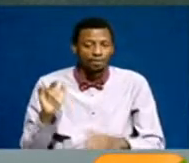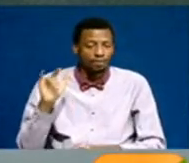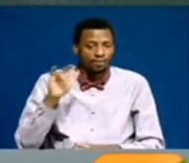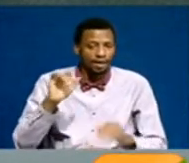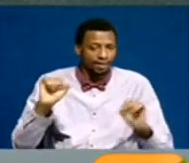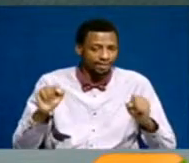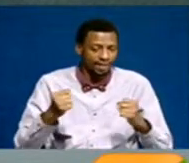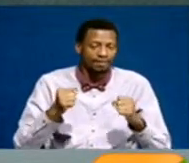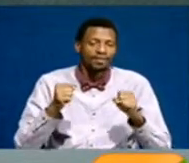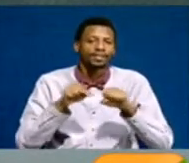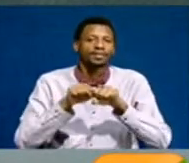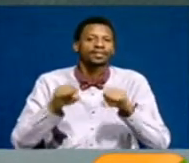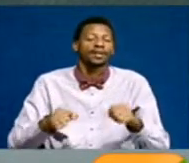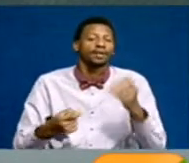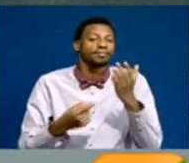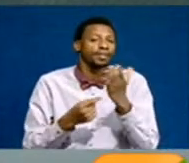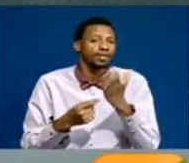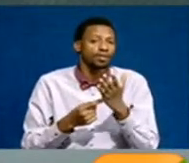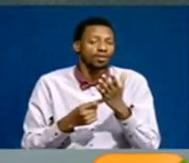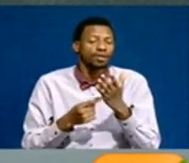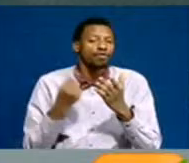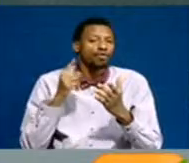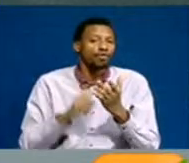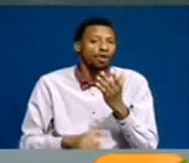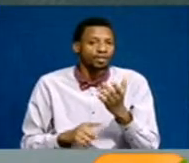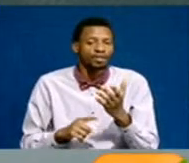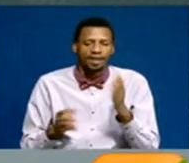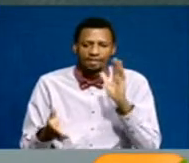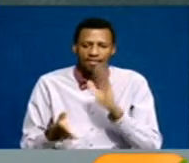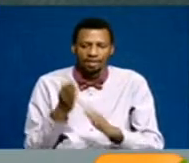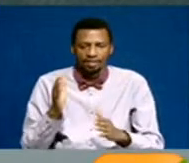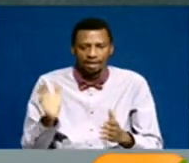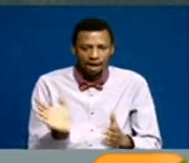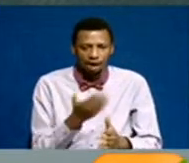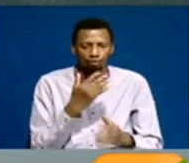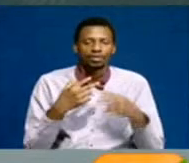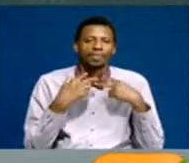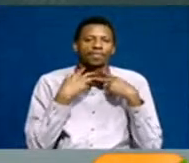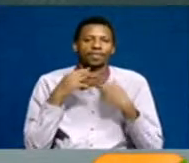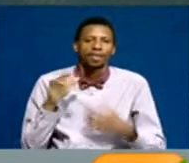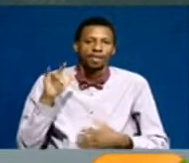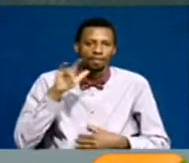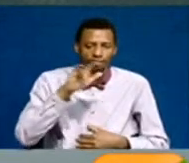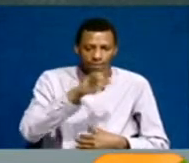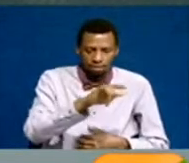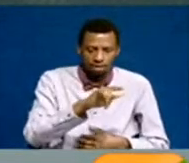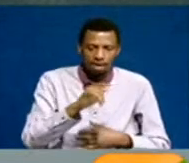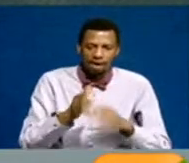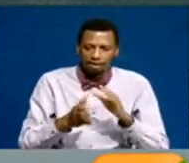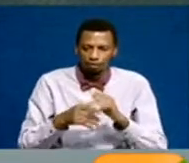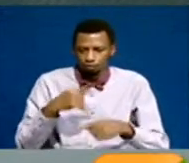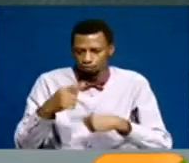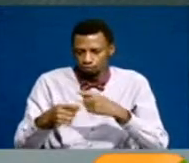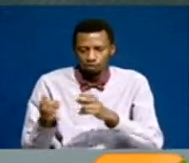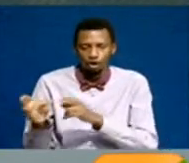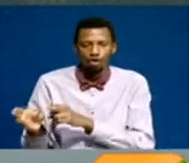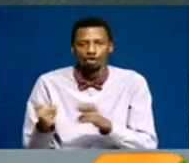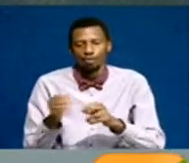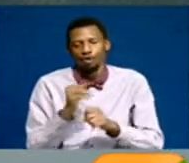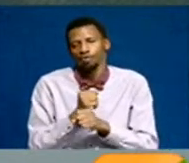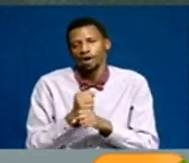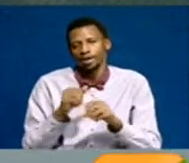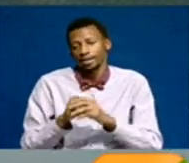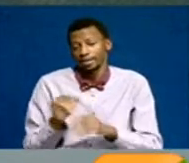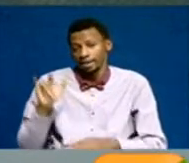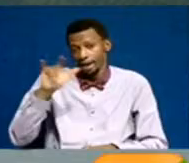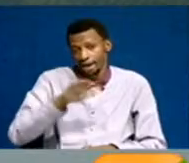technology designed to quickly remove grounded aircrafts and keep airport runway operations running smoothly. Wambui Wangoi now